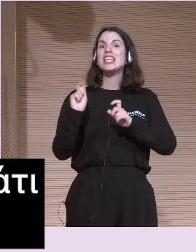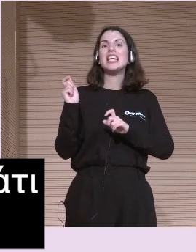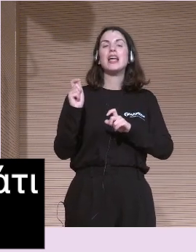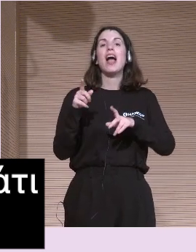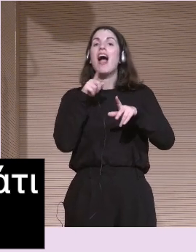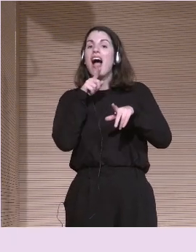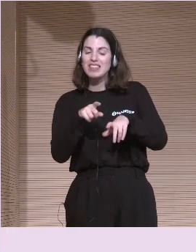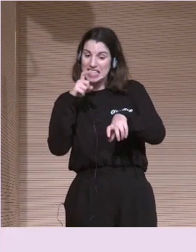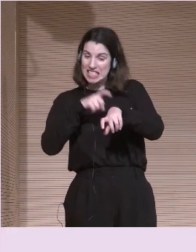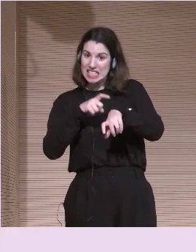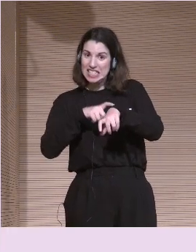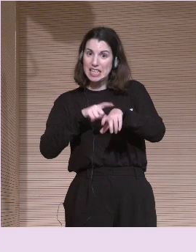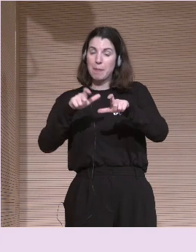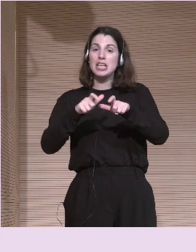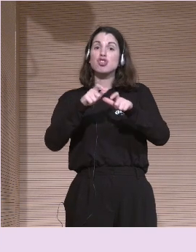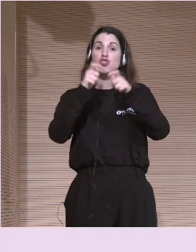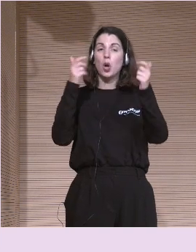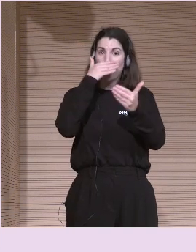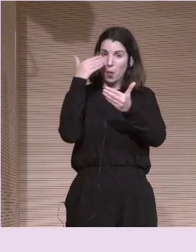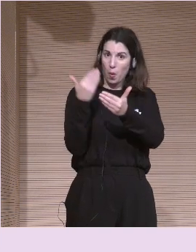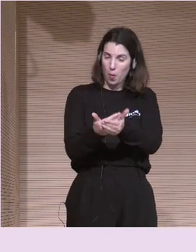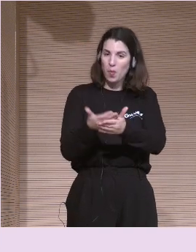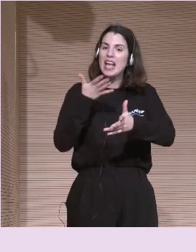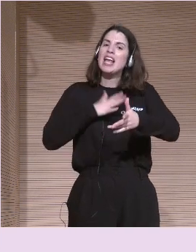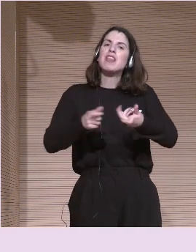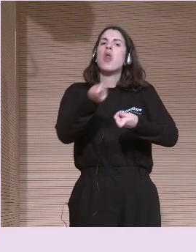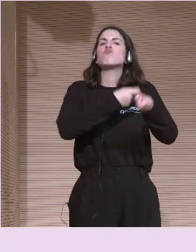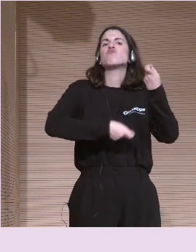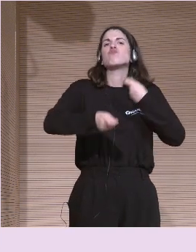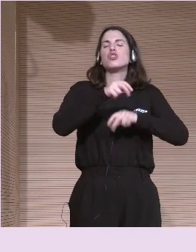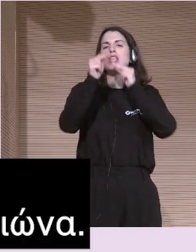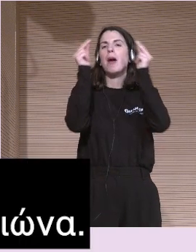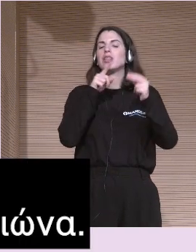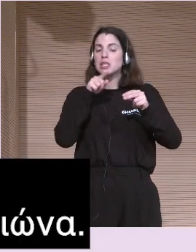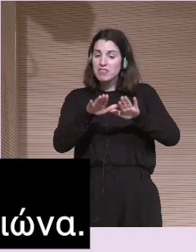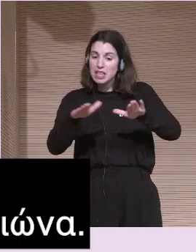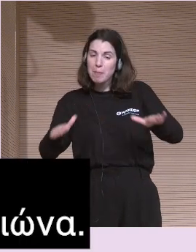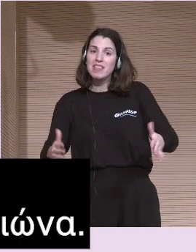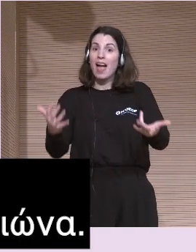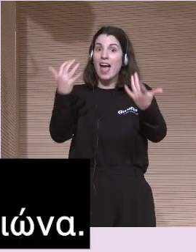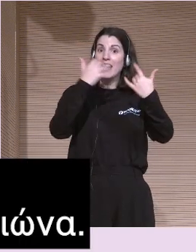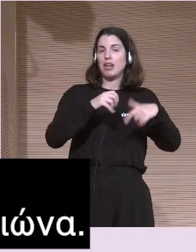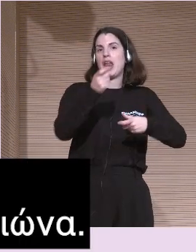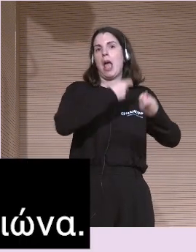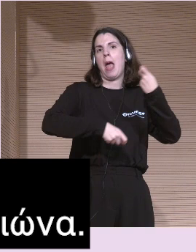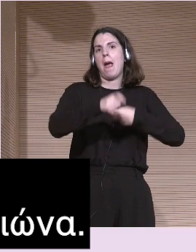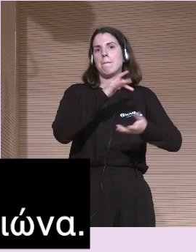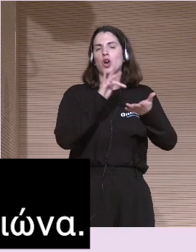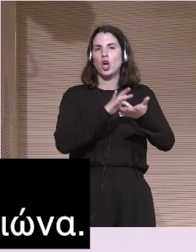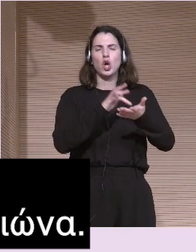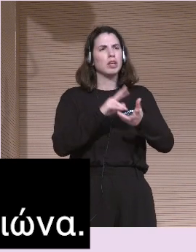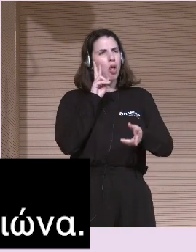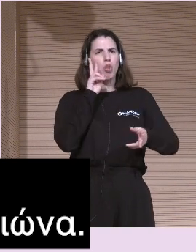emigration history. This is a recreation of a quilt called the Raja quilt, made by English convicts,